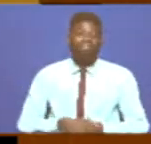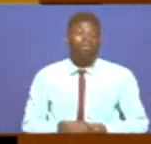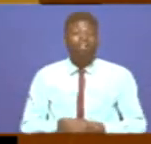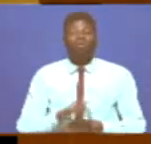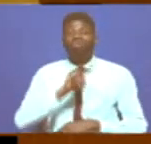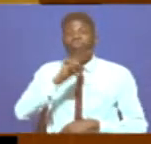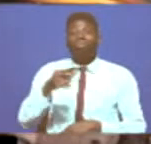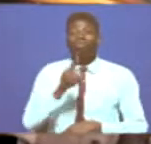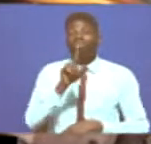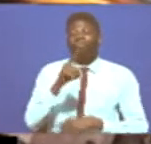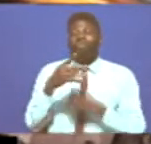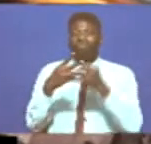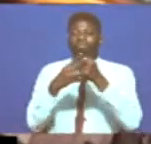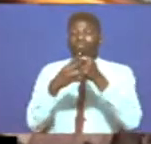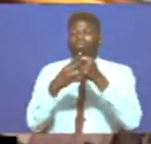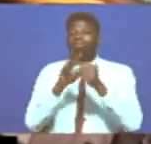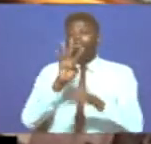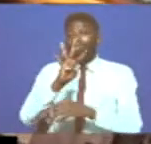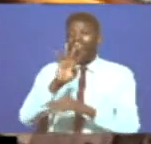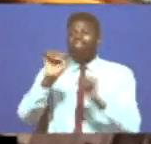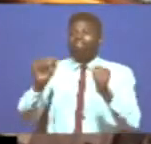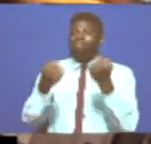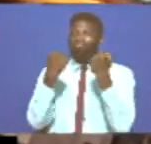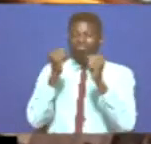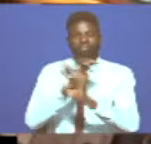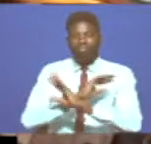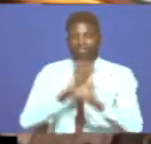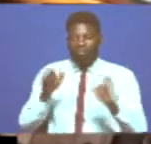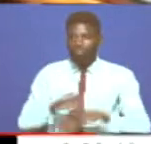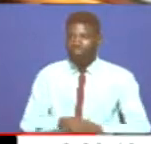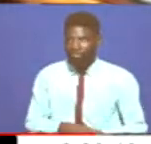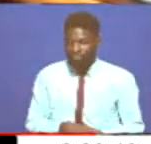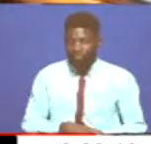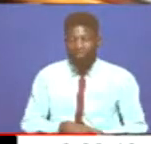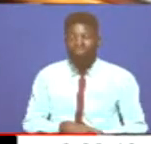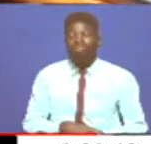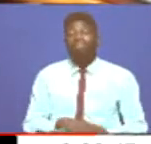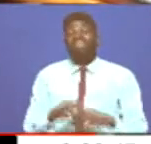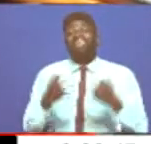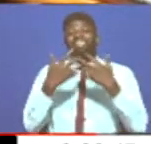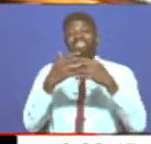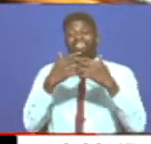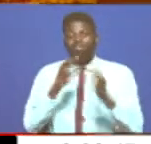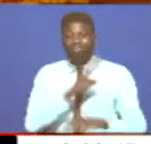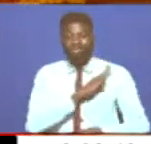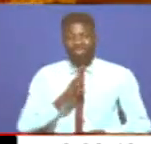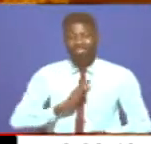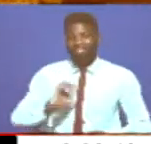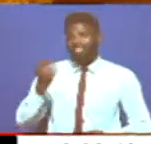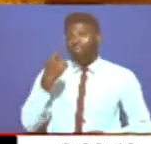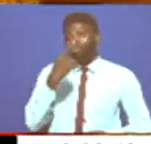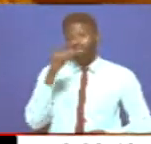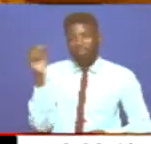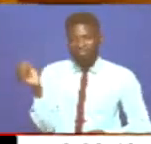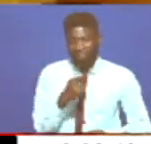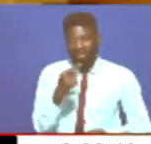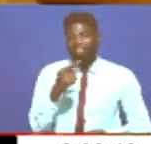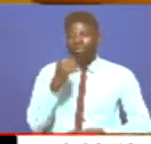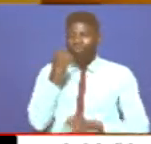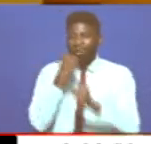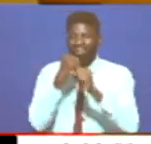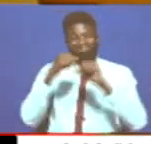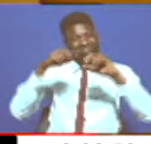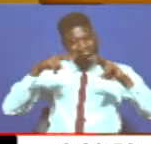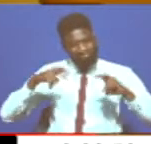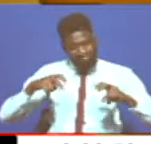2,194 are safe. The Engineers Board of Kenya has embarked on a one-month exercise that will assess the construction of